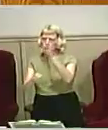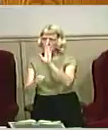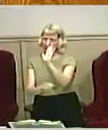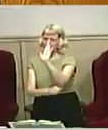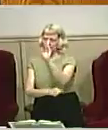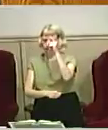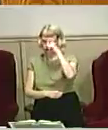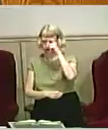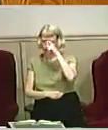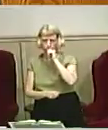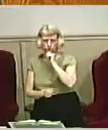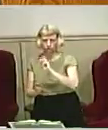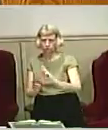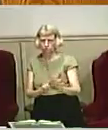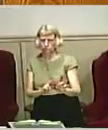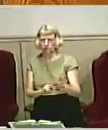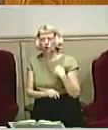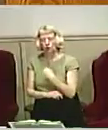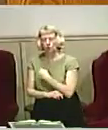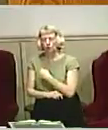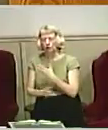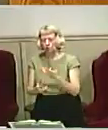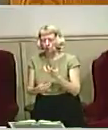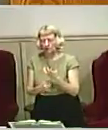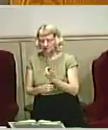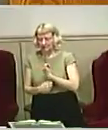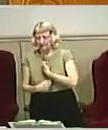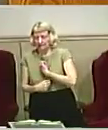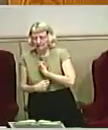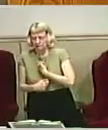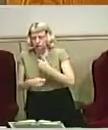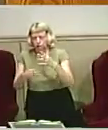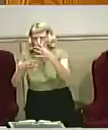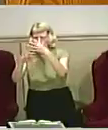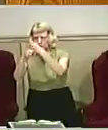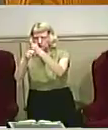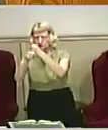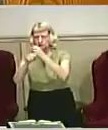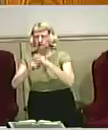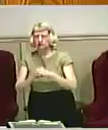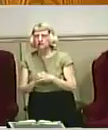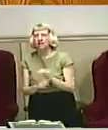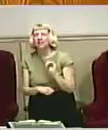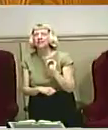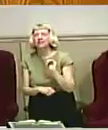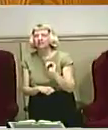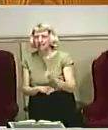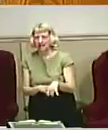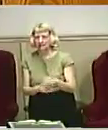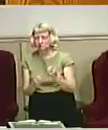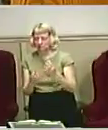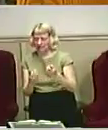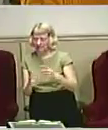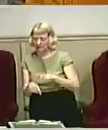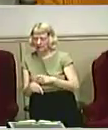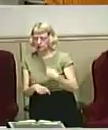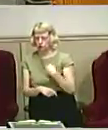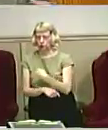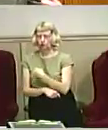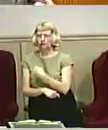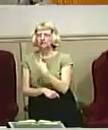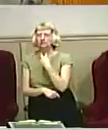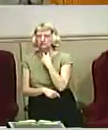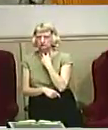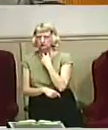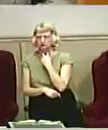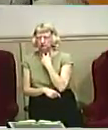God. We want to step in and trust ourselves. And that's where I think a lot of times we get caught up in